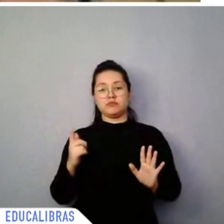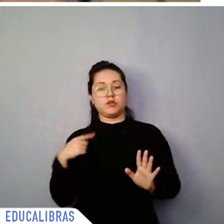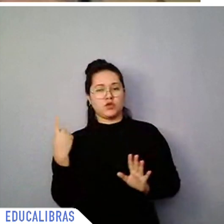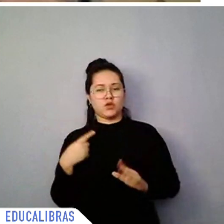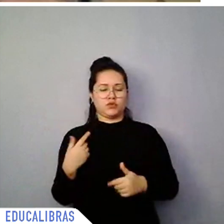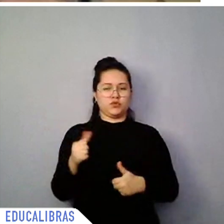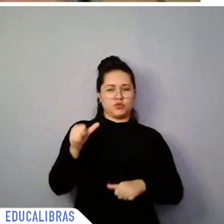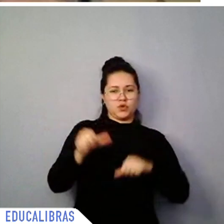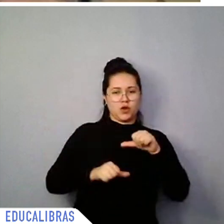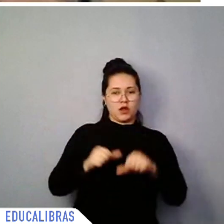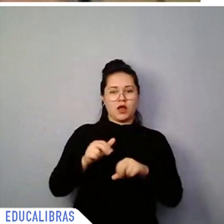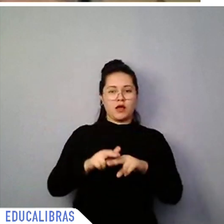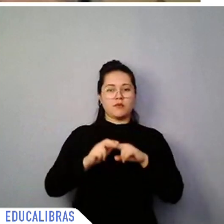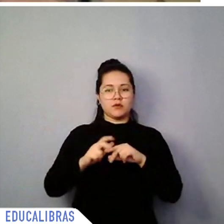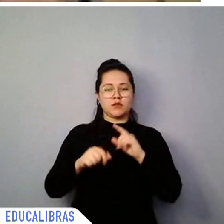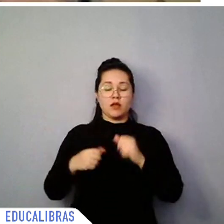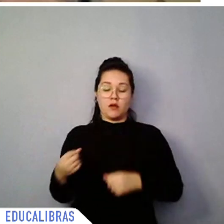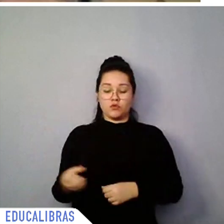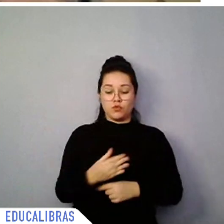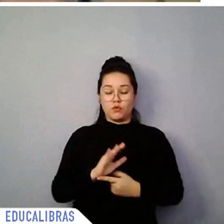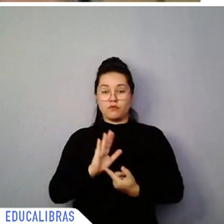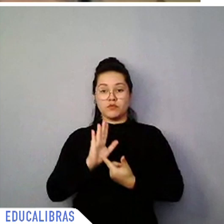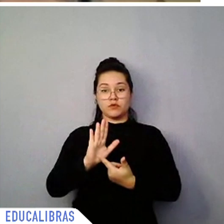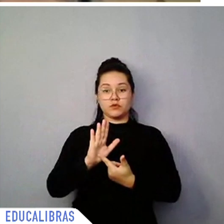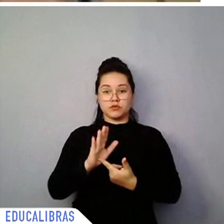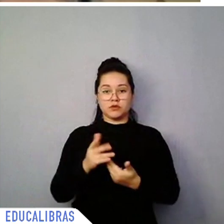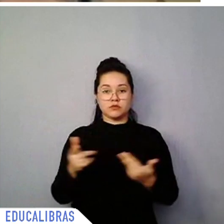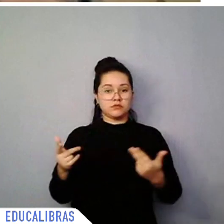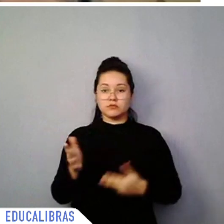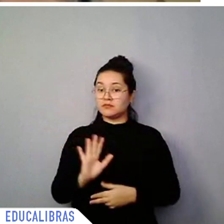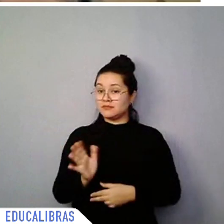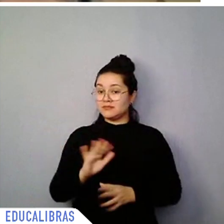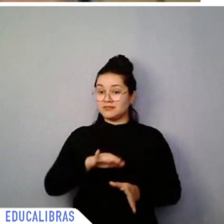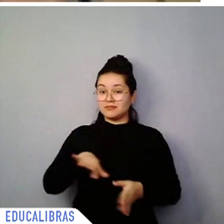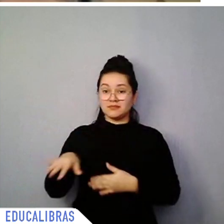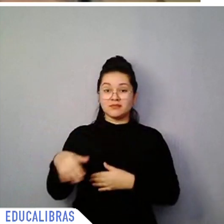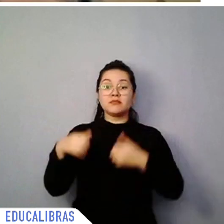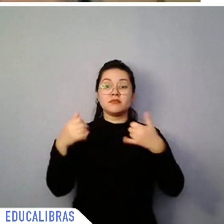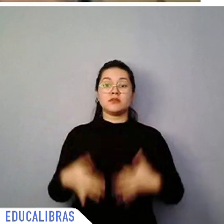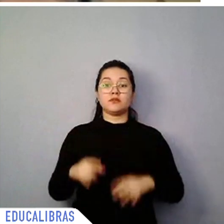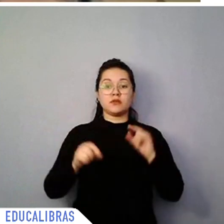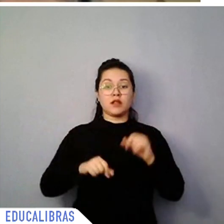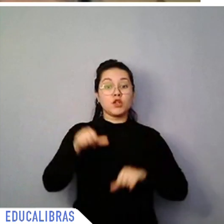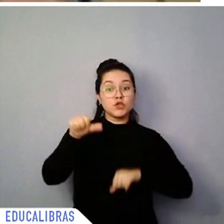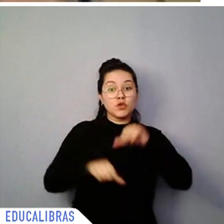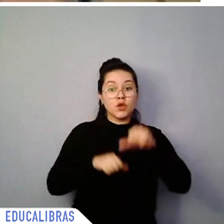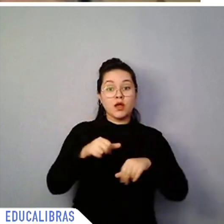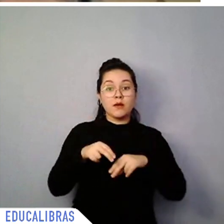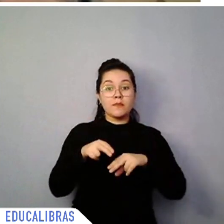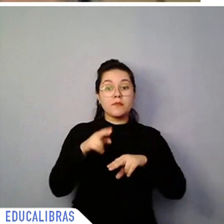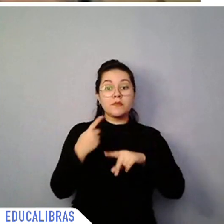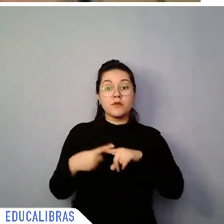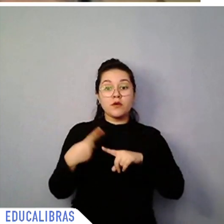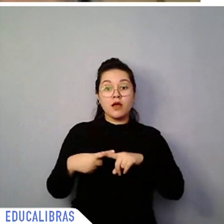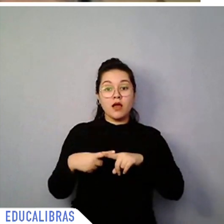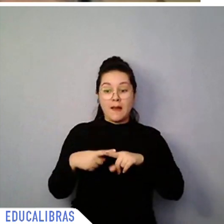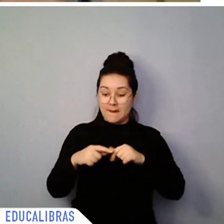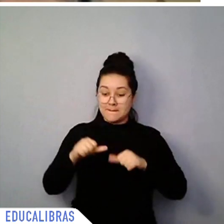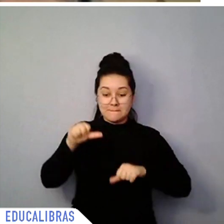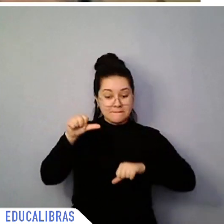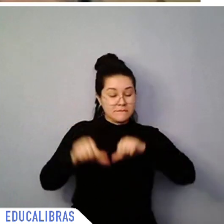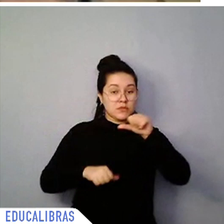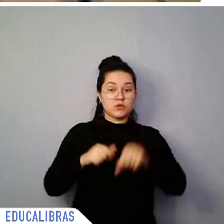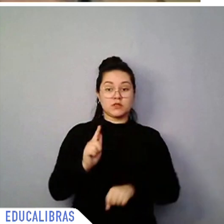I thought they were going to say, we're going to change, I'm going to send something new. And he said, we're exchanging because